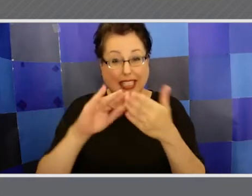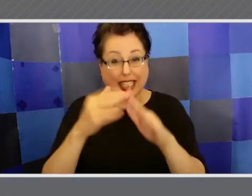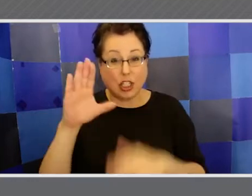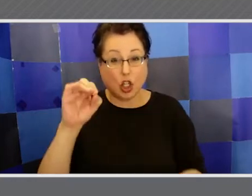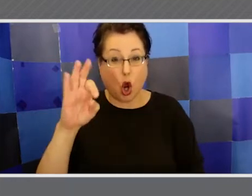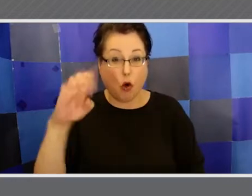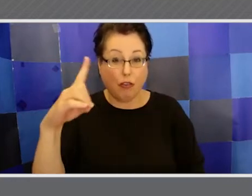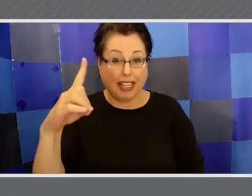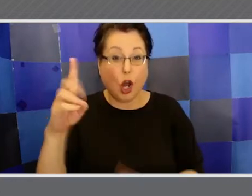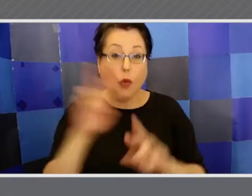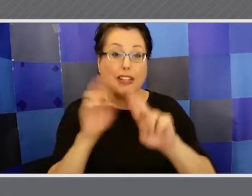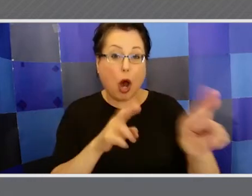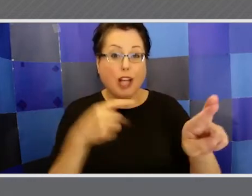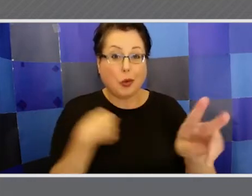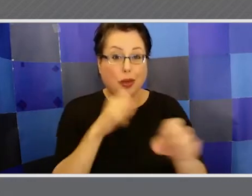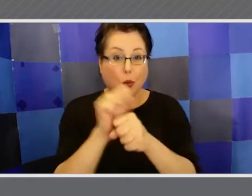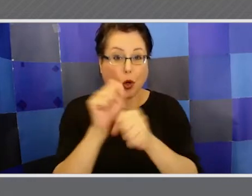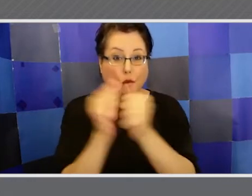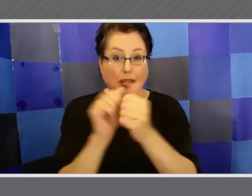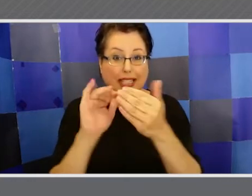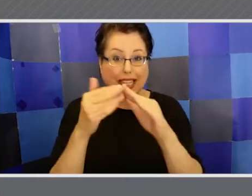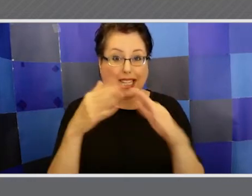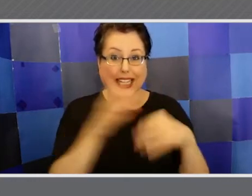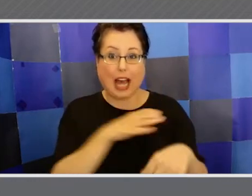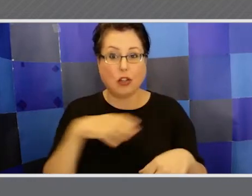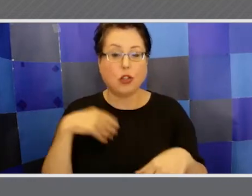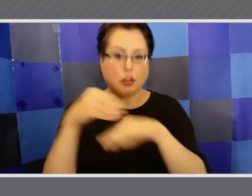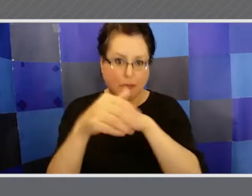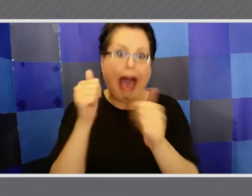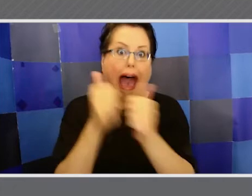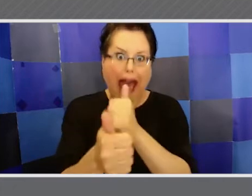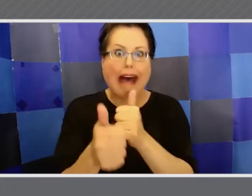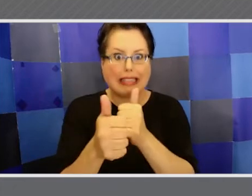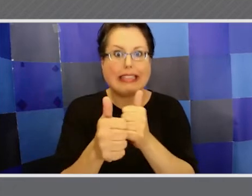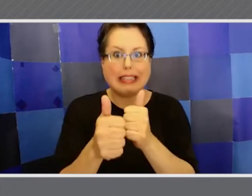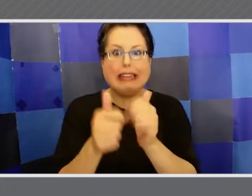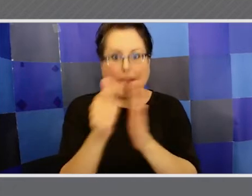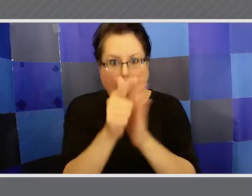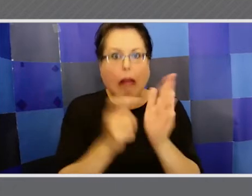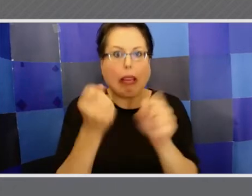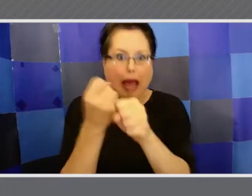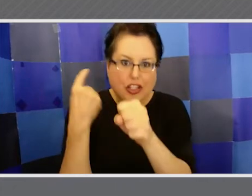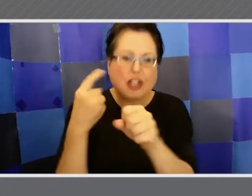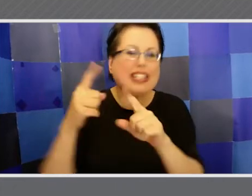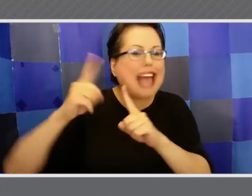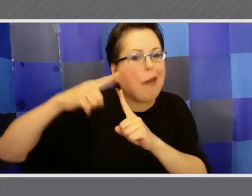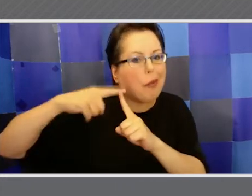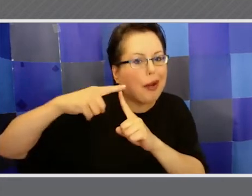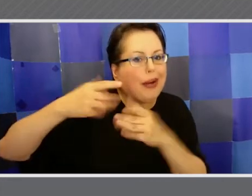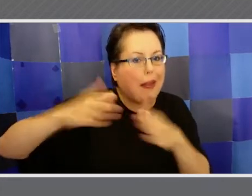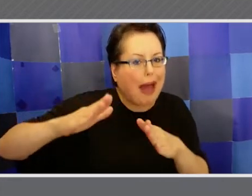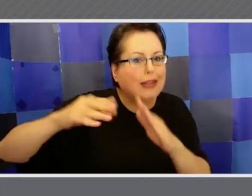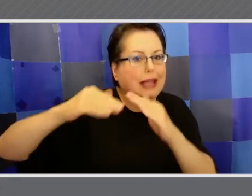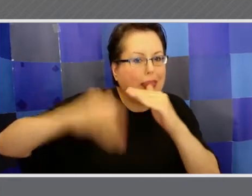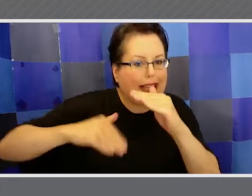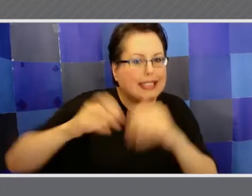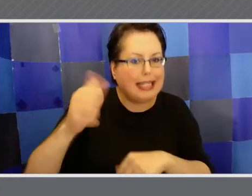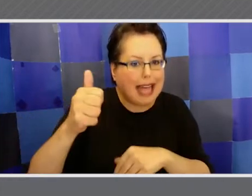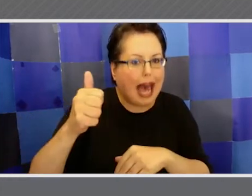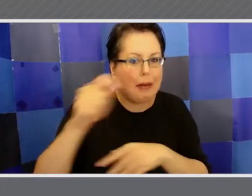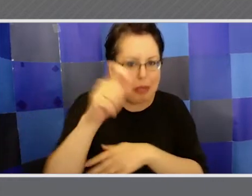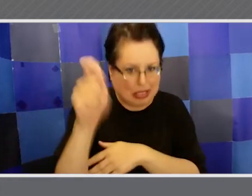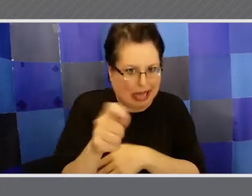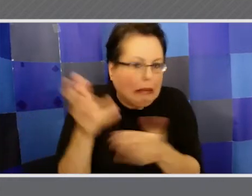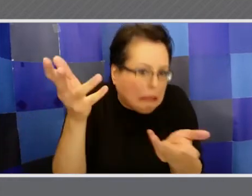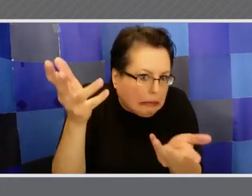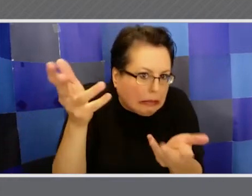we worked with city council to pass an ordinance last year that temporarily allows the fund balance to be less than 10%.